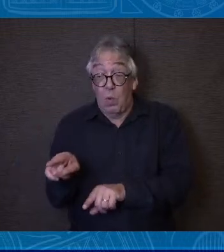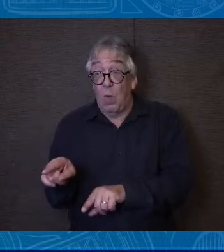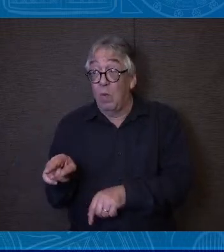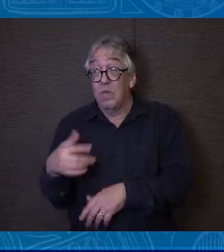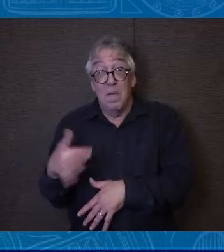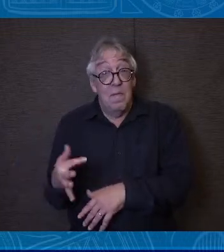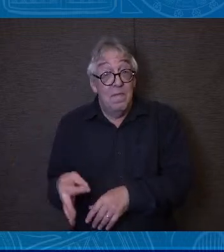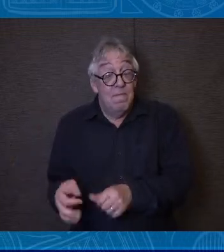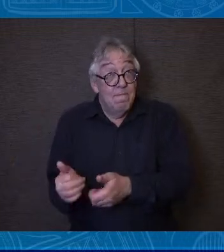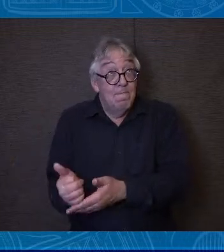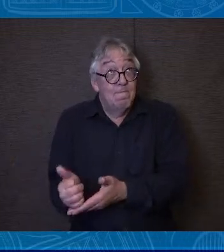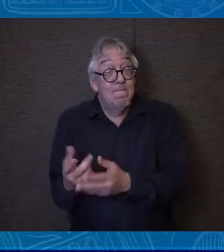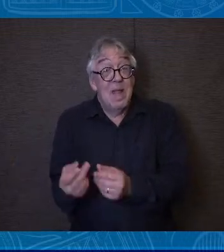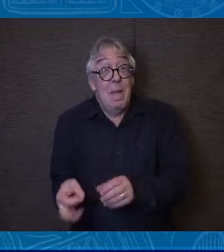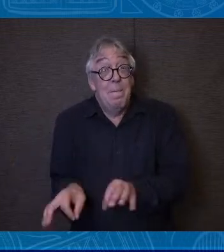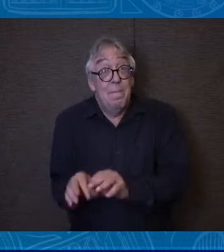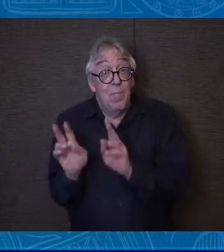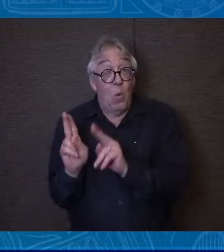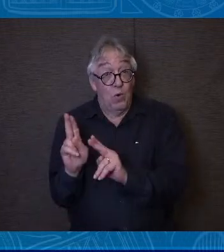one.